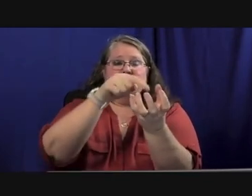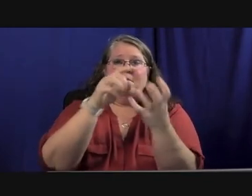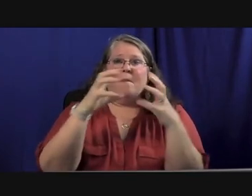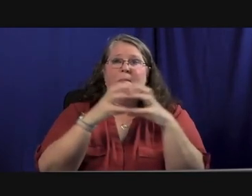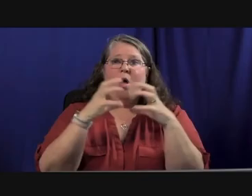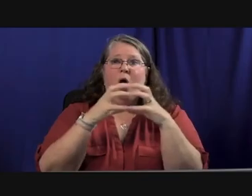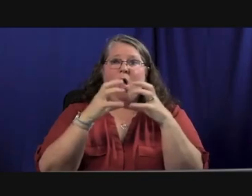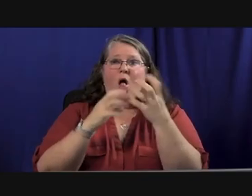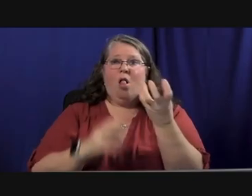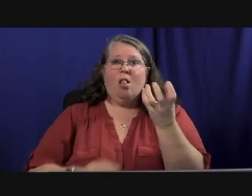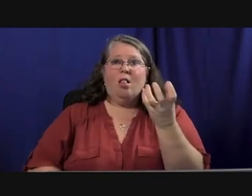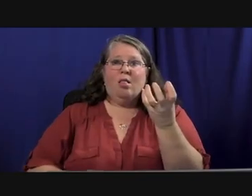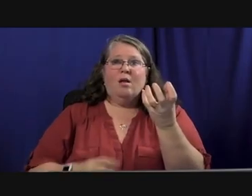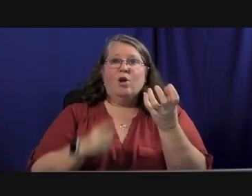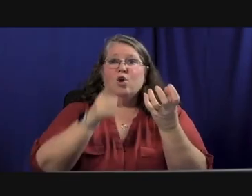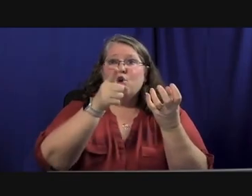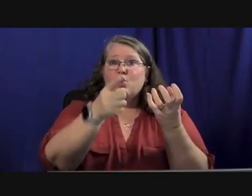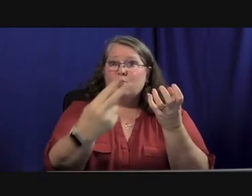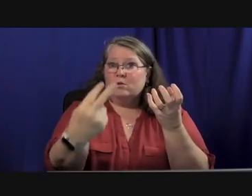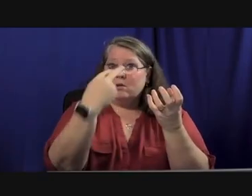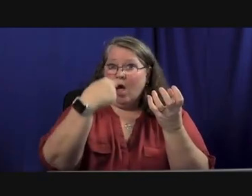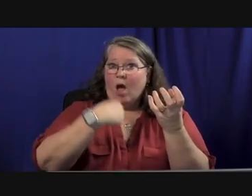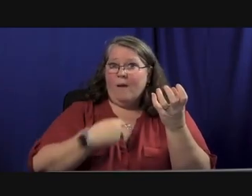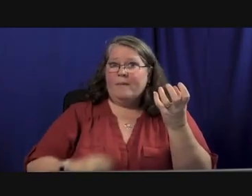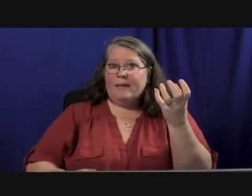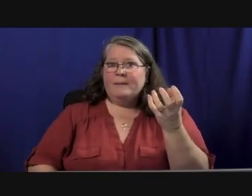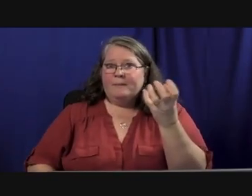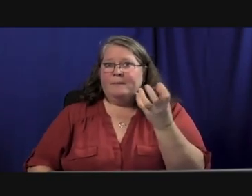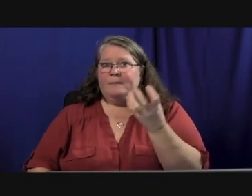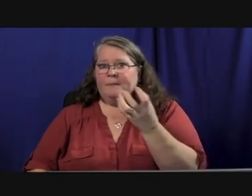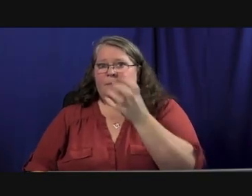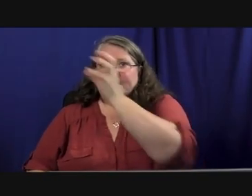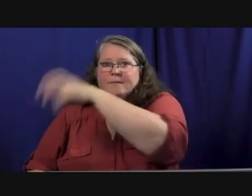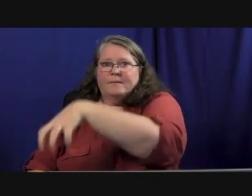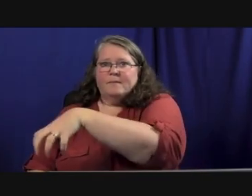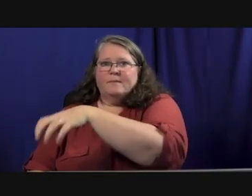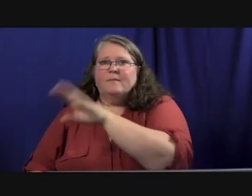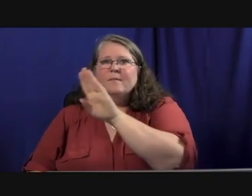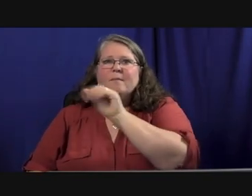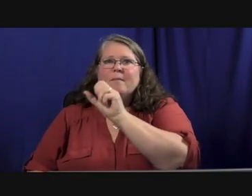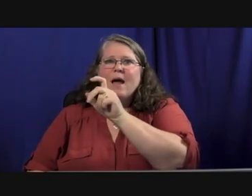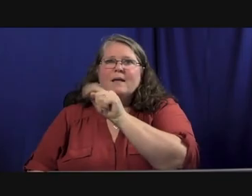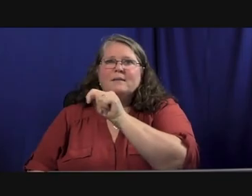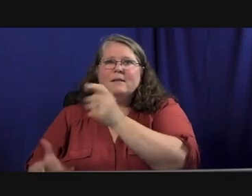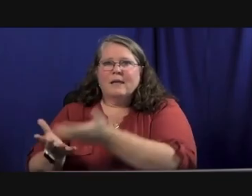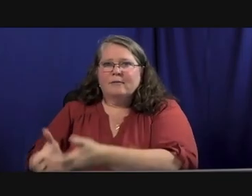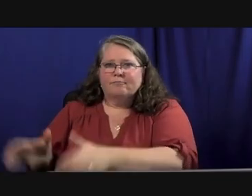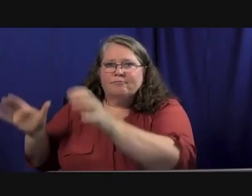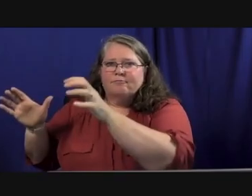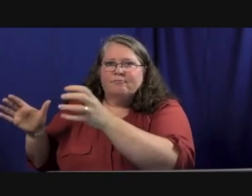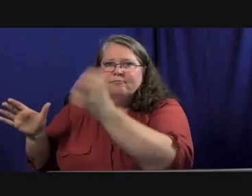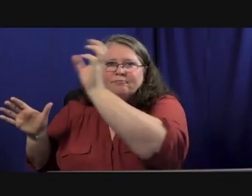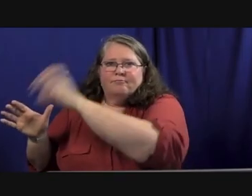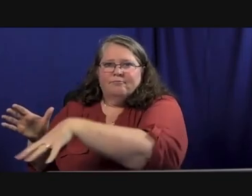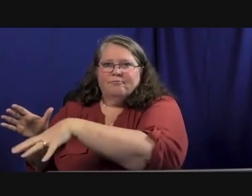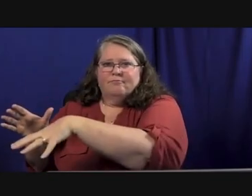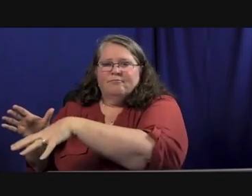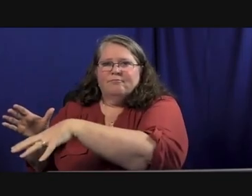out a ball and I have it in my hand, and you saw me put it into a